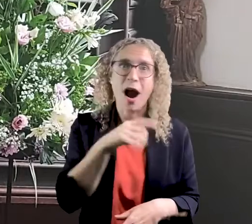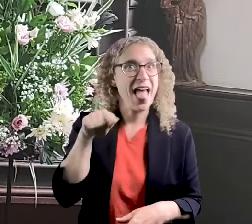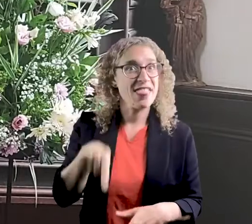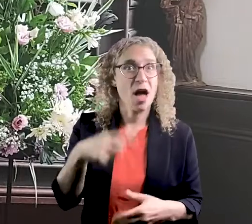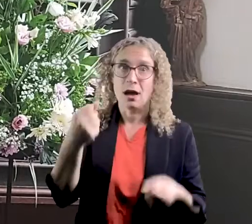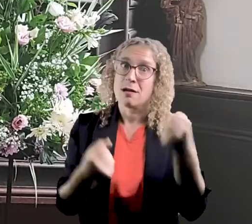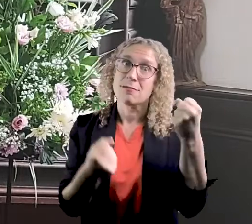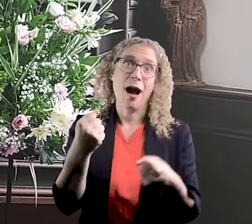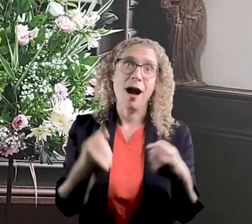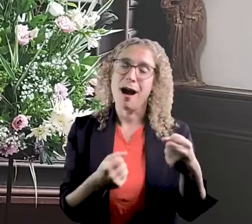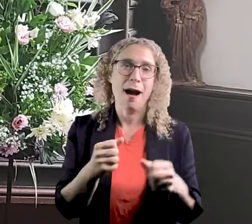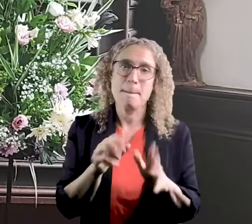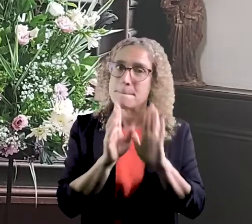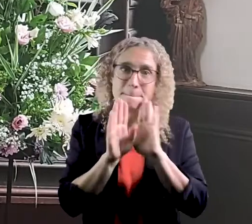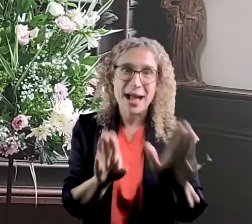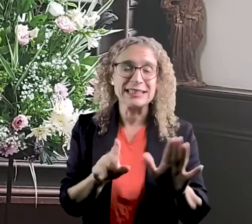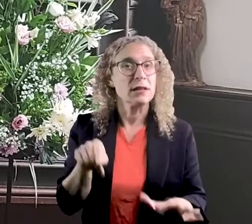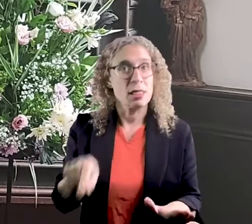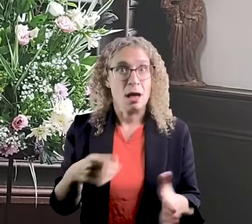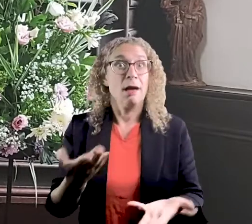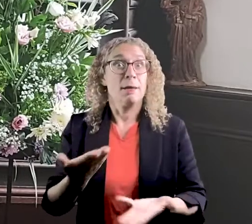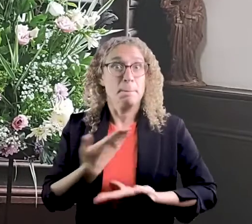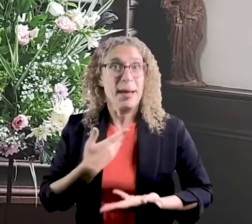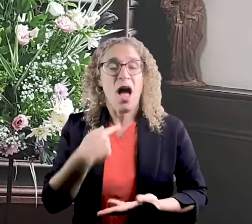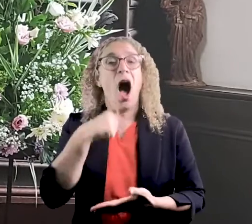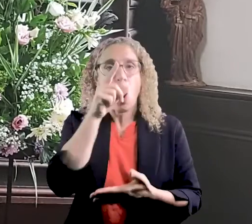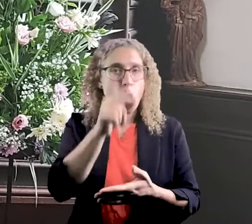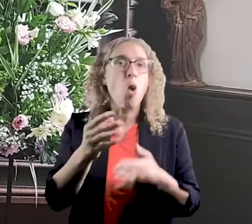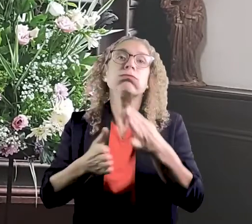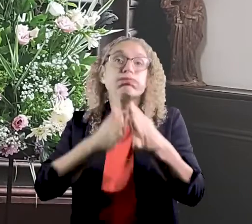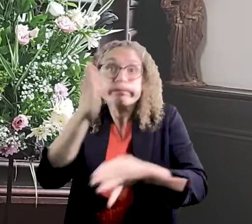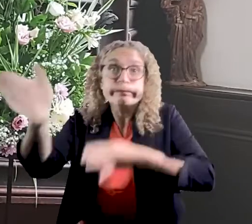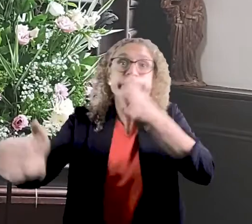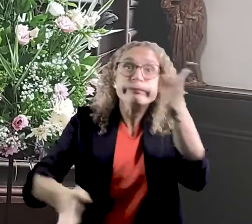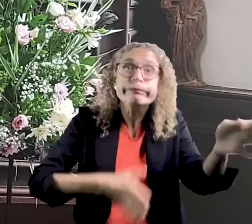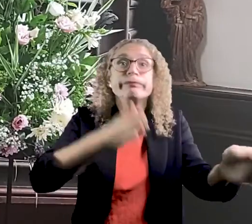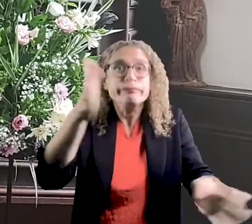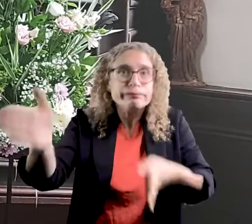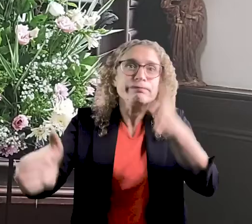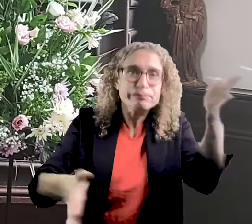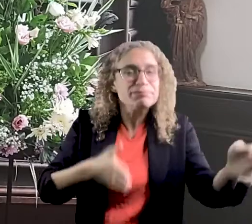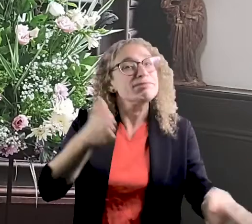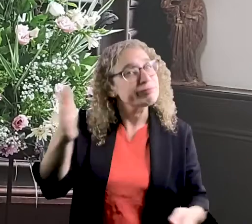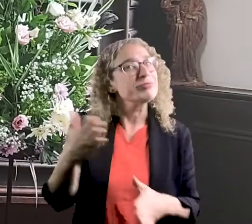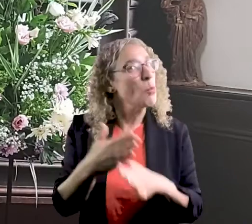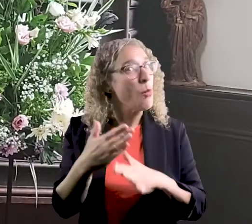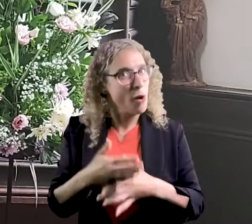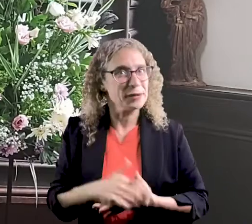from him to enable me to do the work that lay ahead of me.